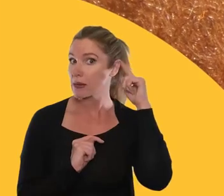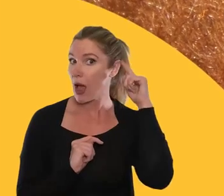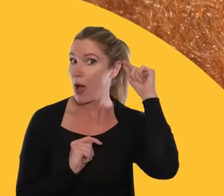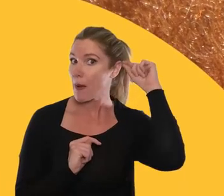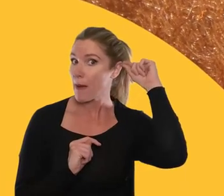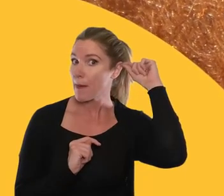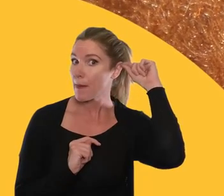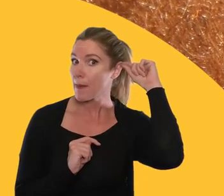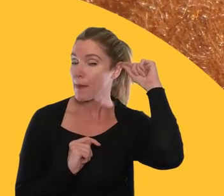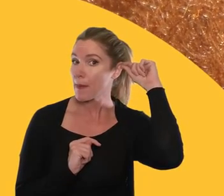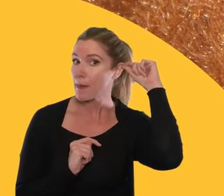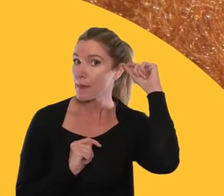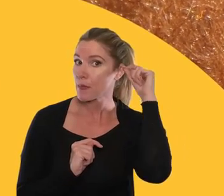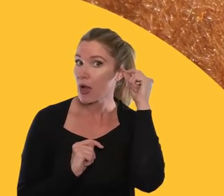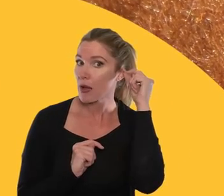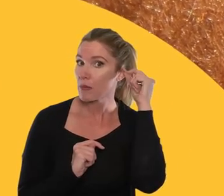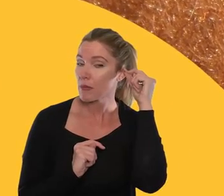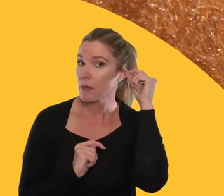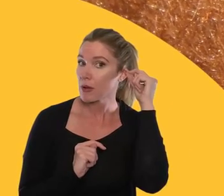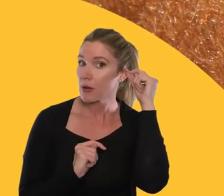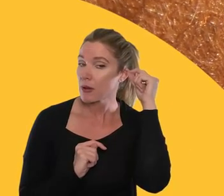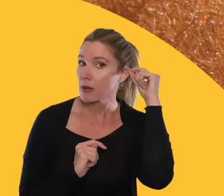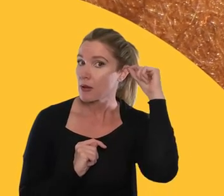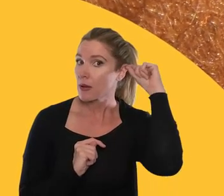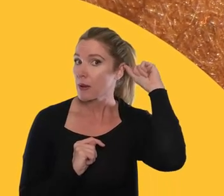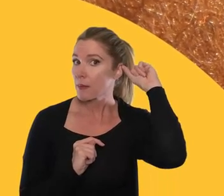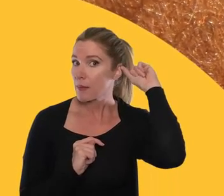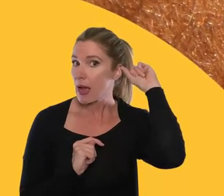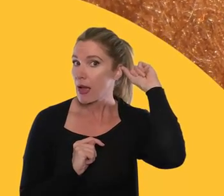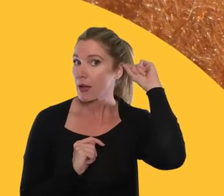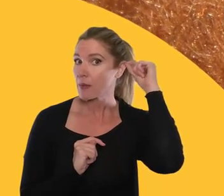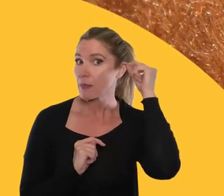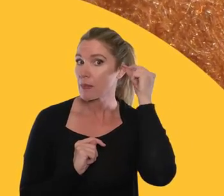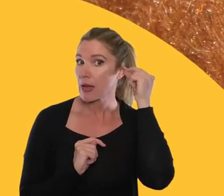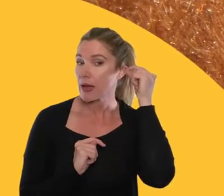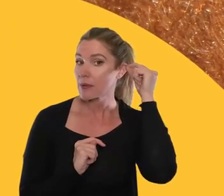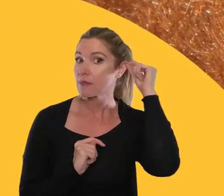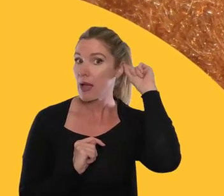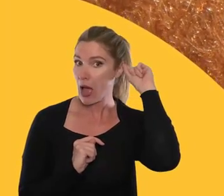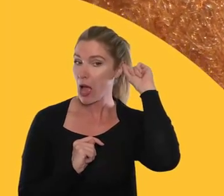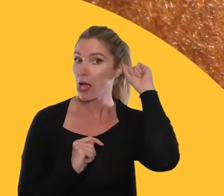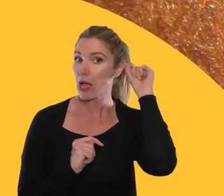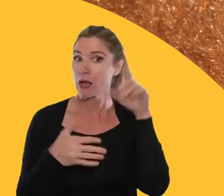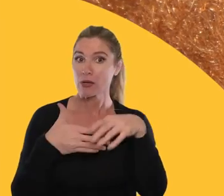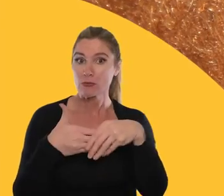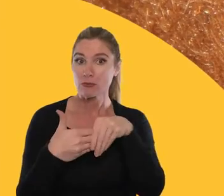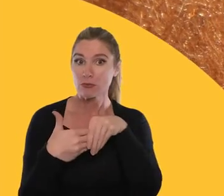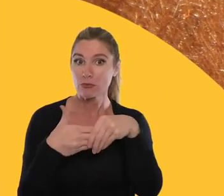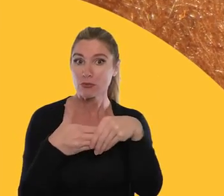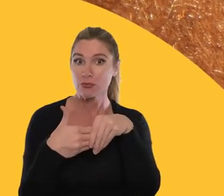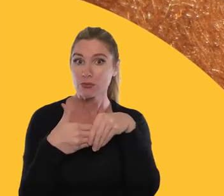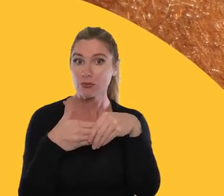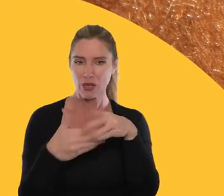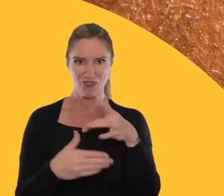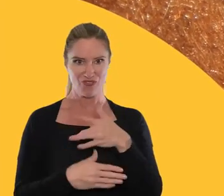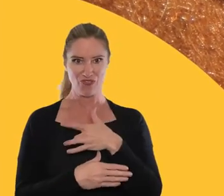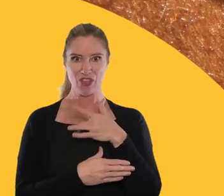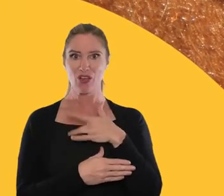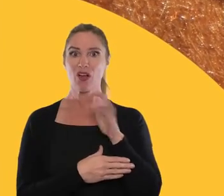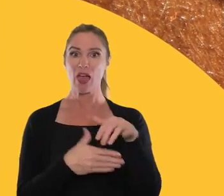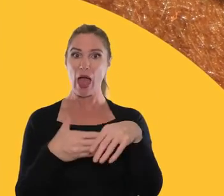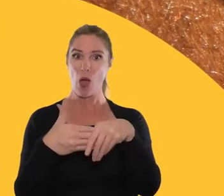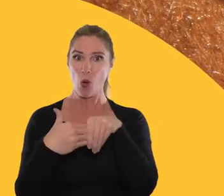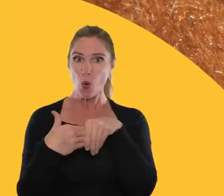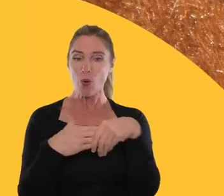the top of your ear a little bit to the front and a little bit to the back.